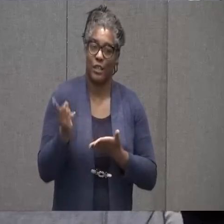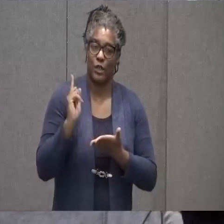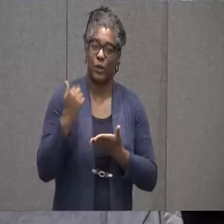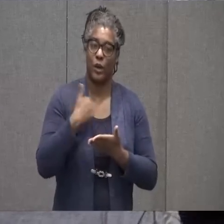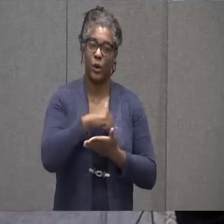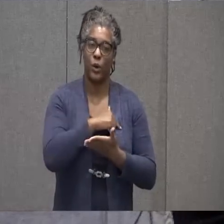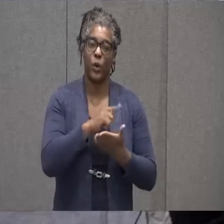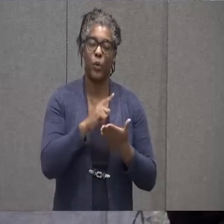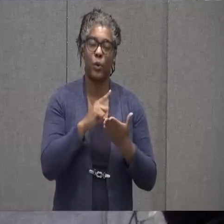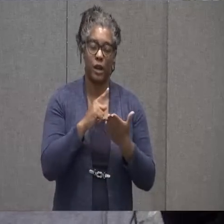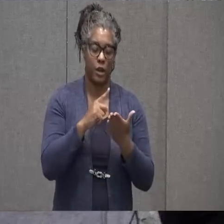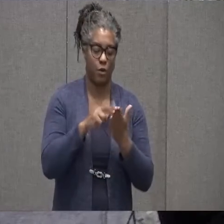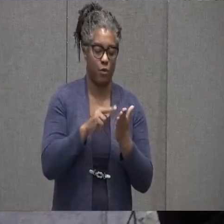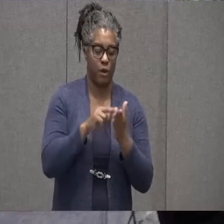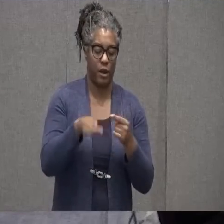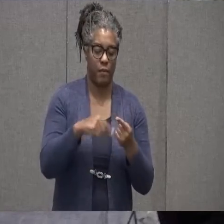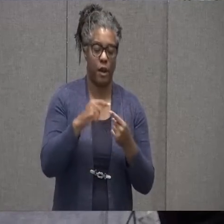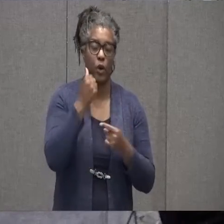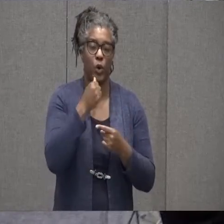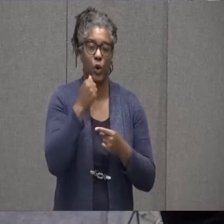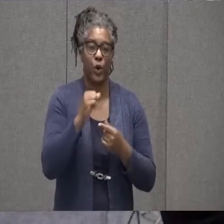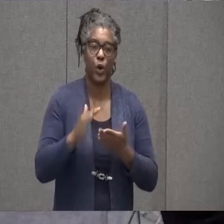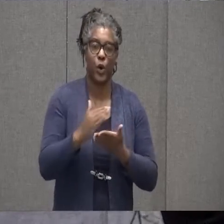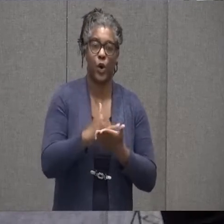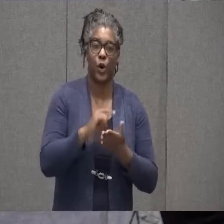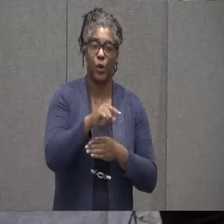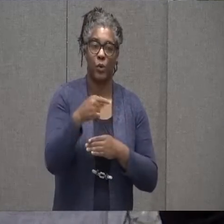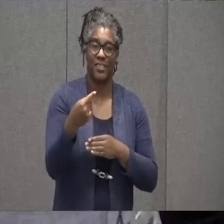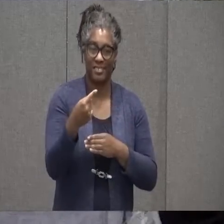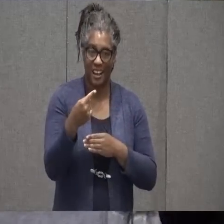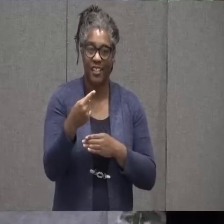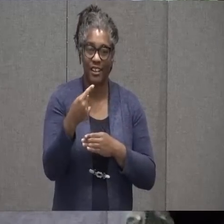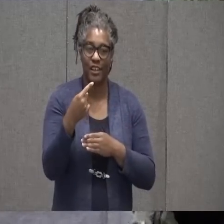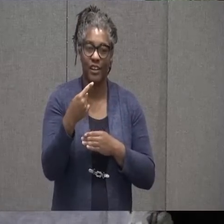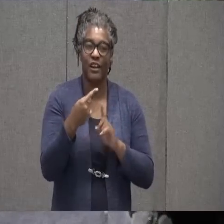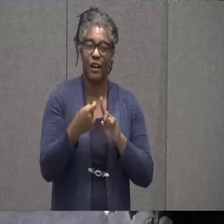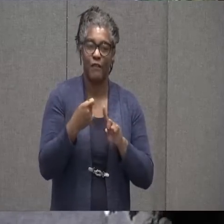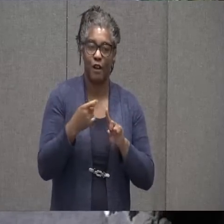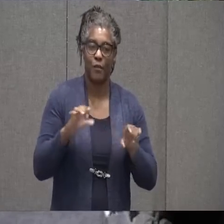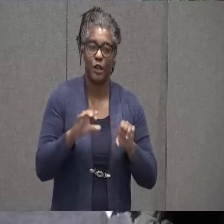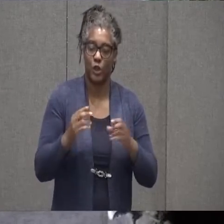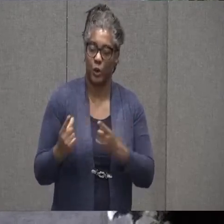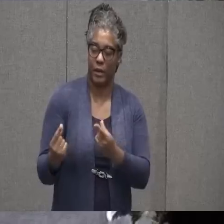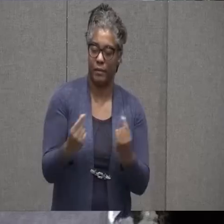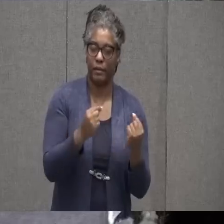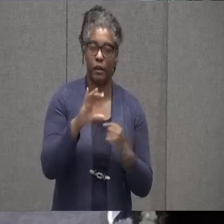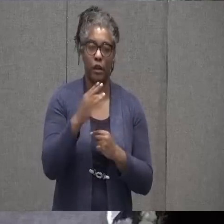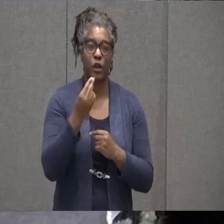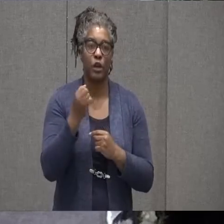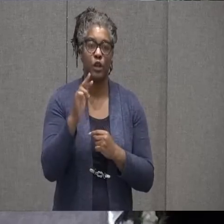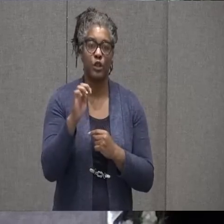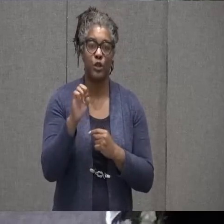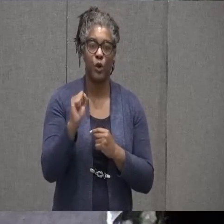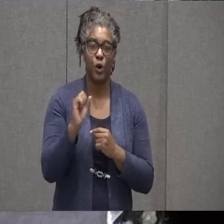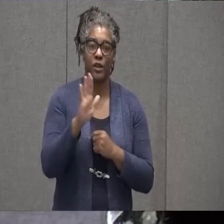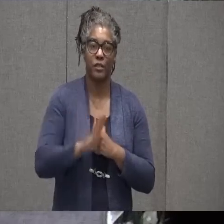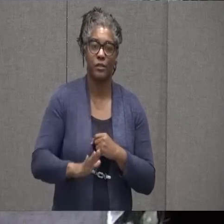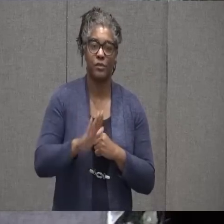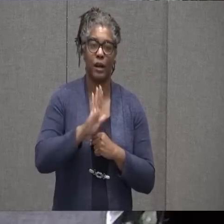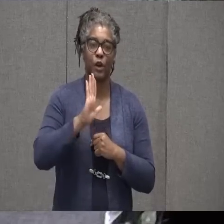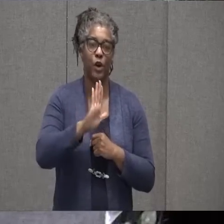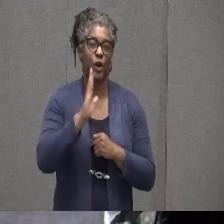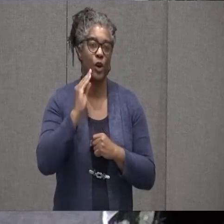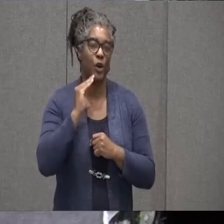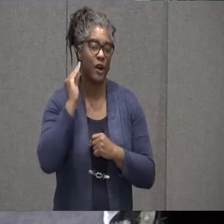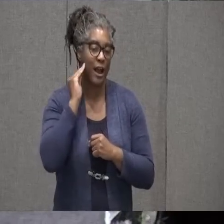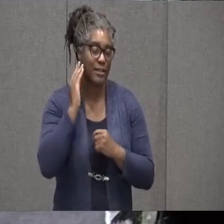buck a week for doing different chores around her house. We have things like earn, which is